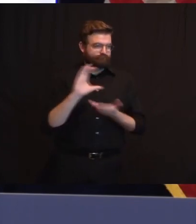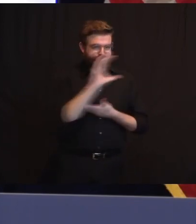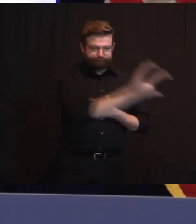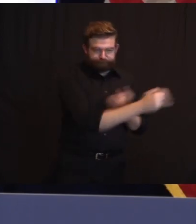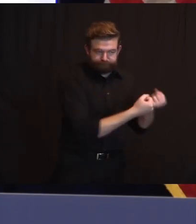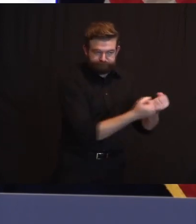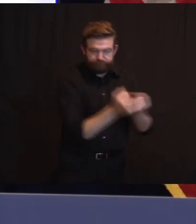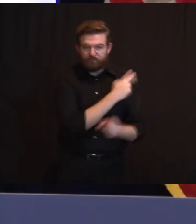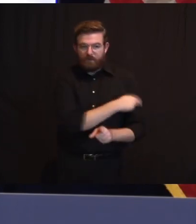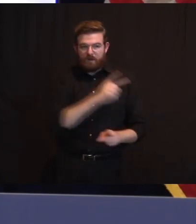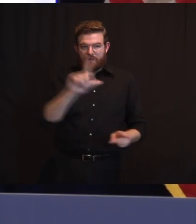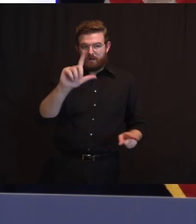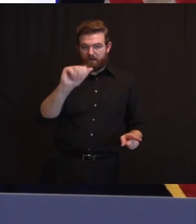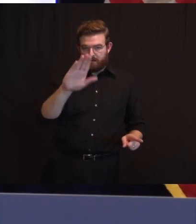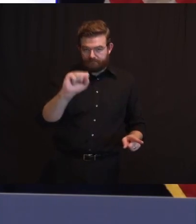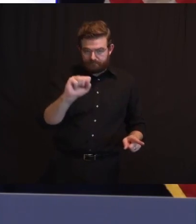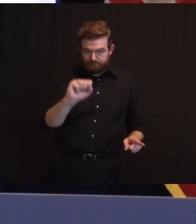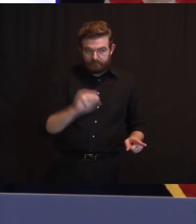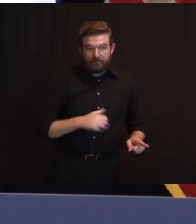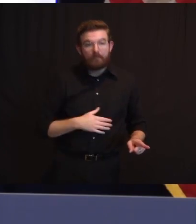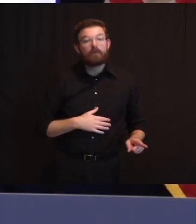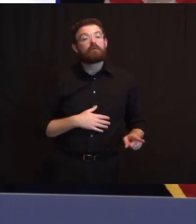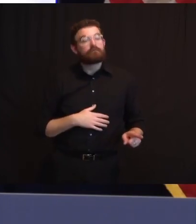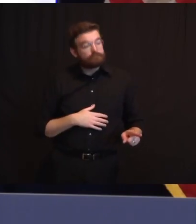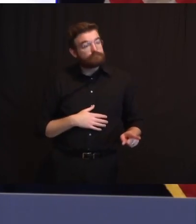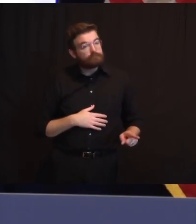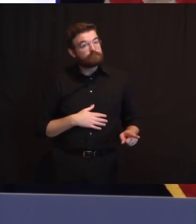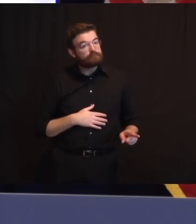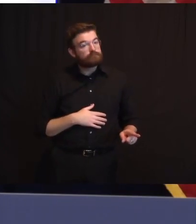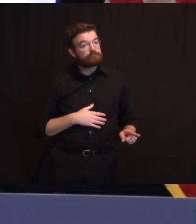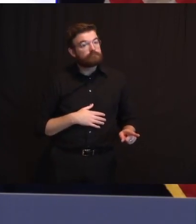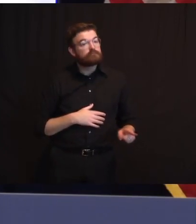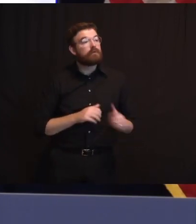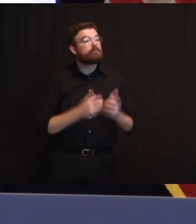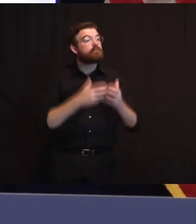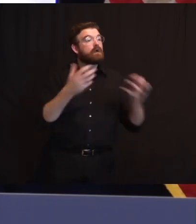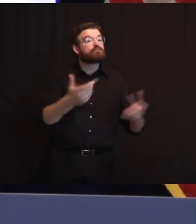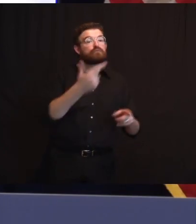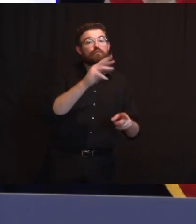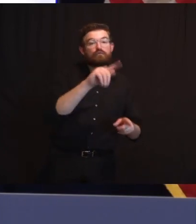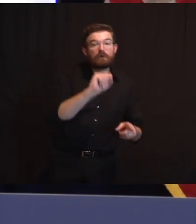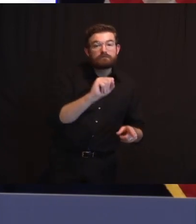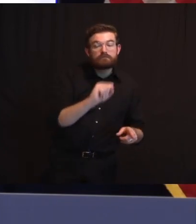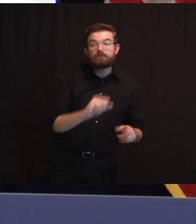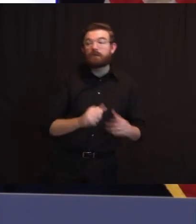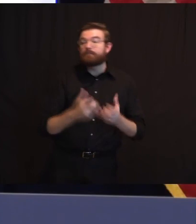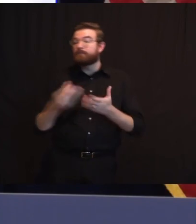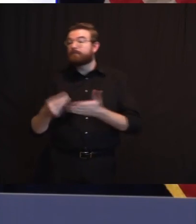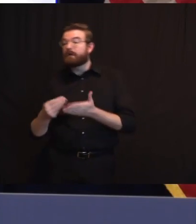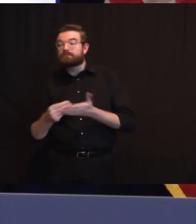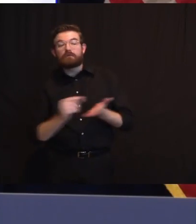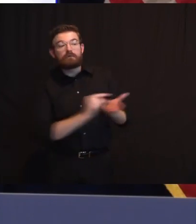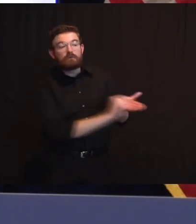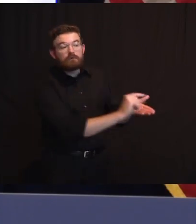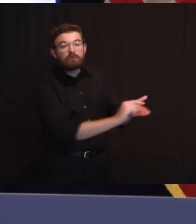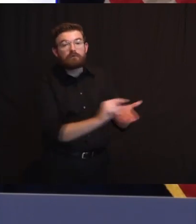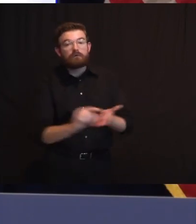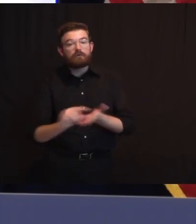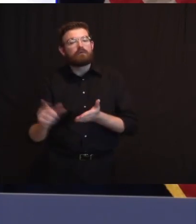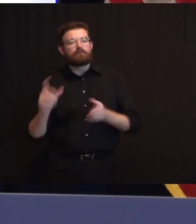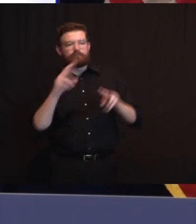determined based on the scope of work in each proposal and the number of eligible applications. Other considerations will